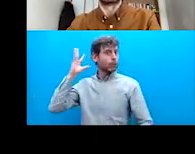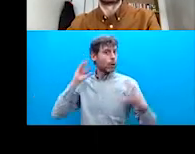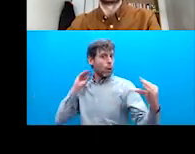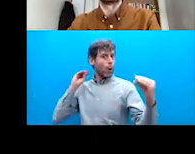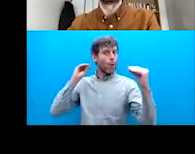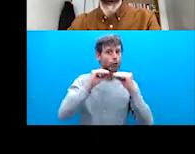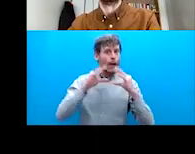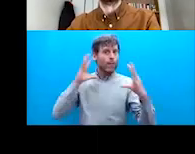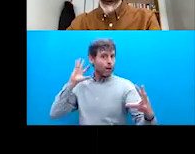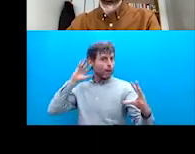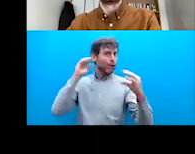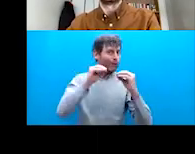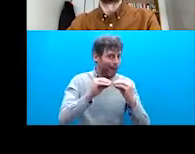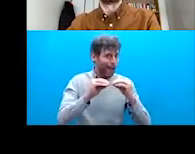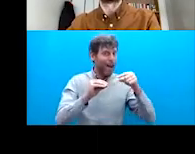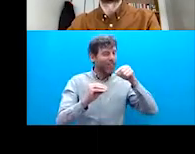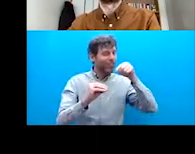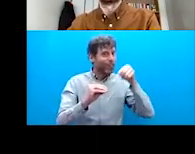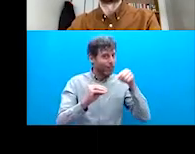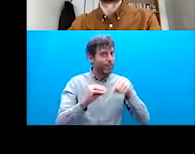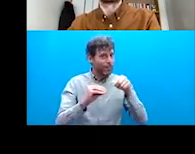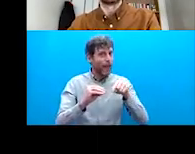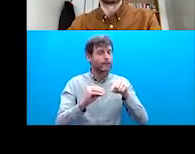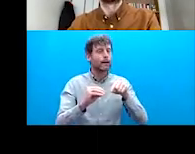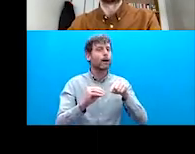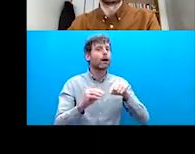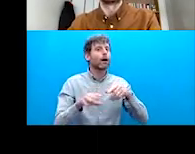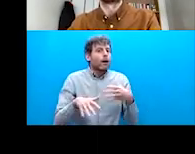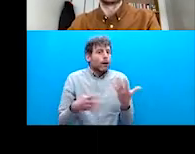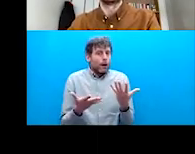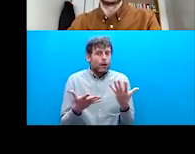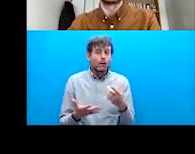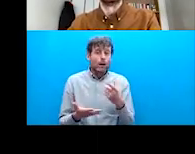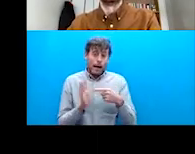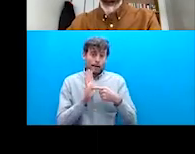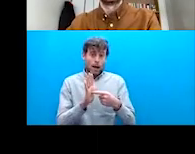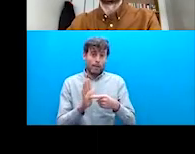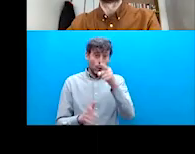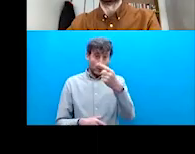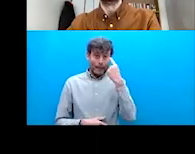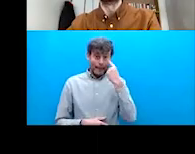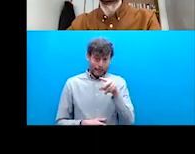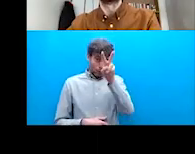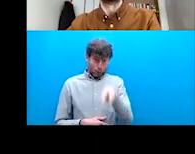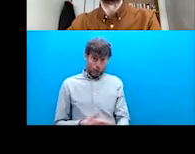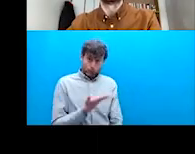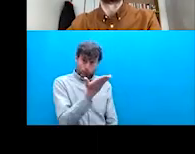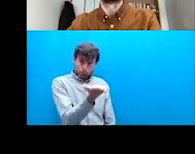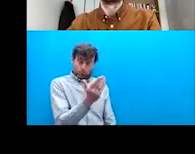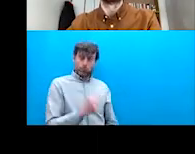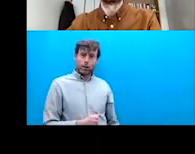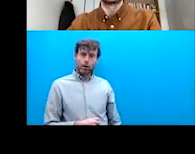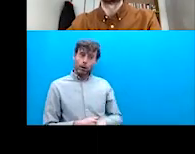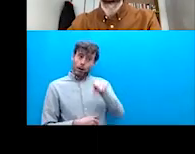think, very clearly when he writes, what is crawling under your eyes right now has a meaning only